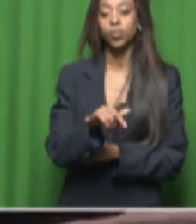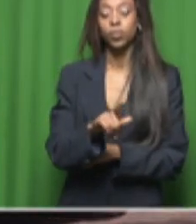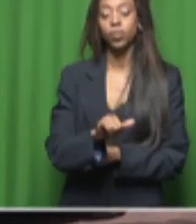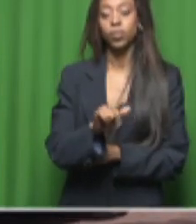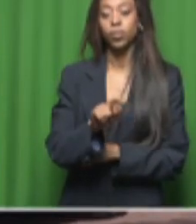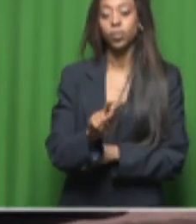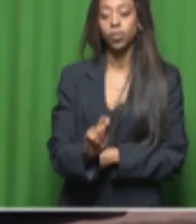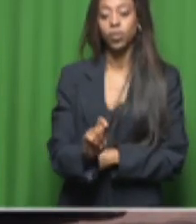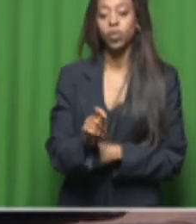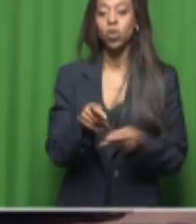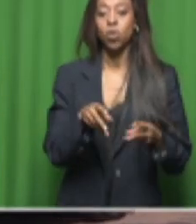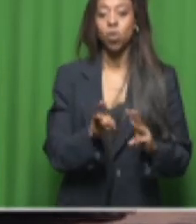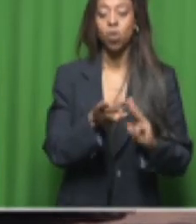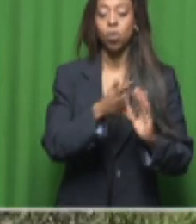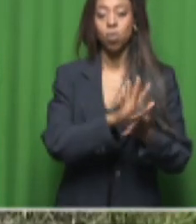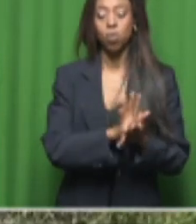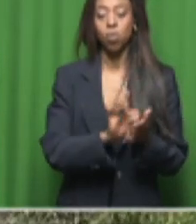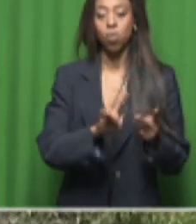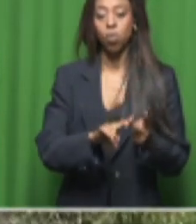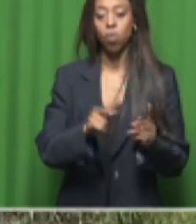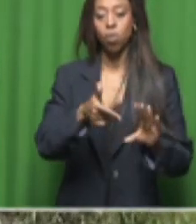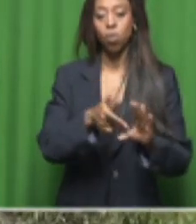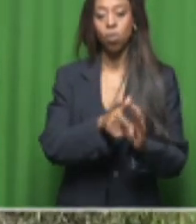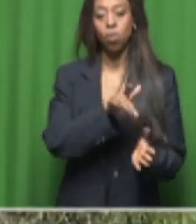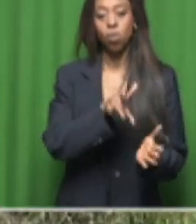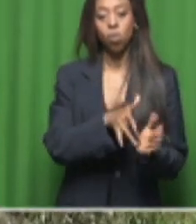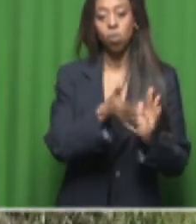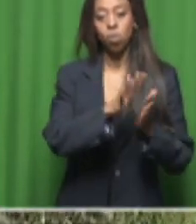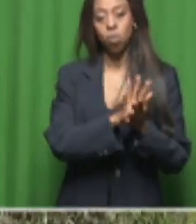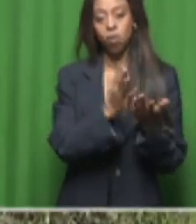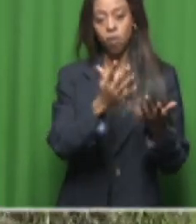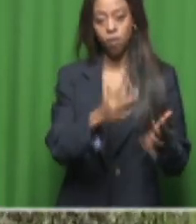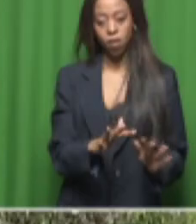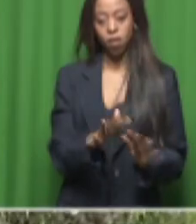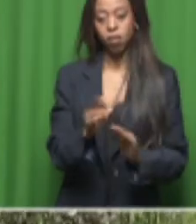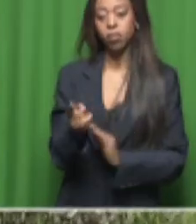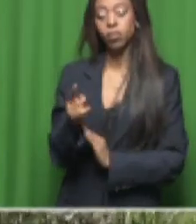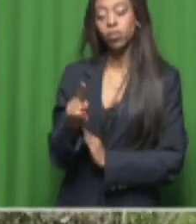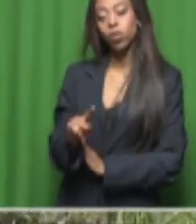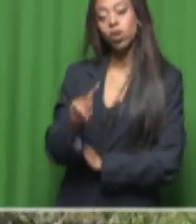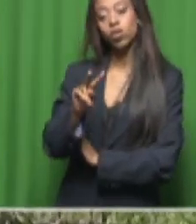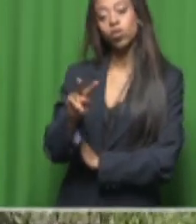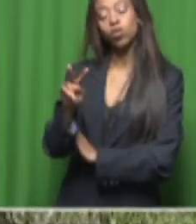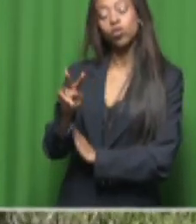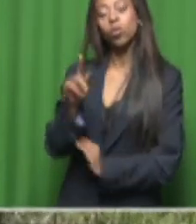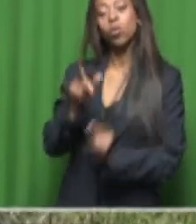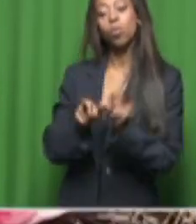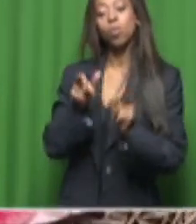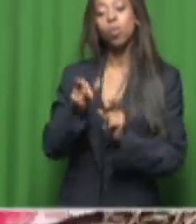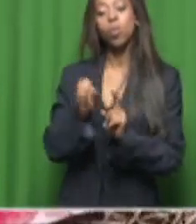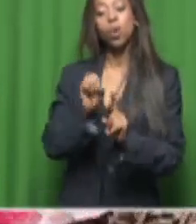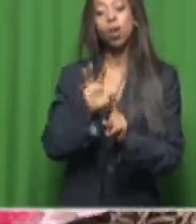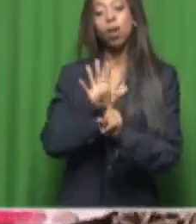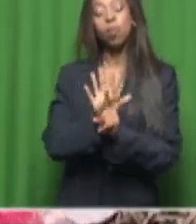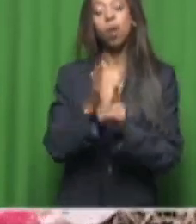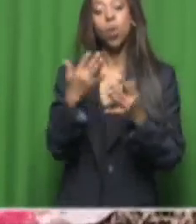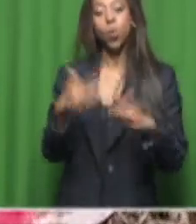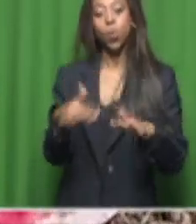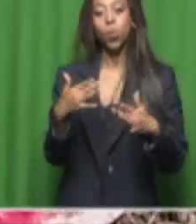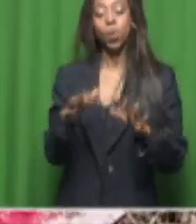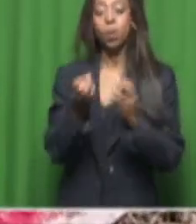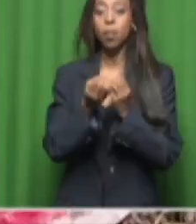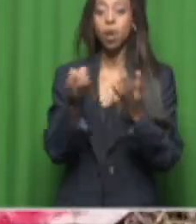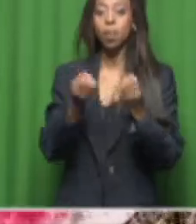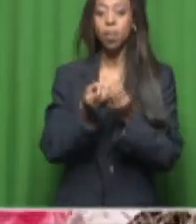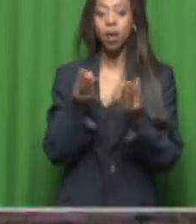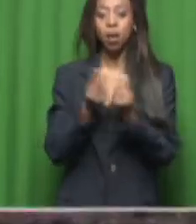and a petrol station was flooded. In one of the worst hit areas, 122 people were affected, with many losing all